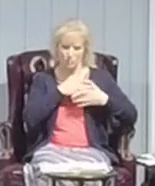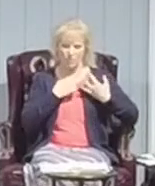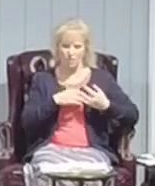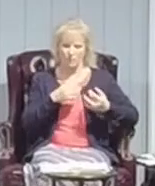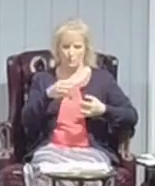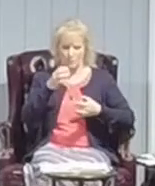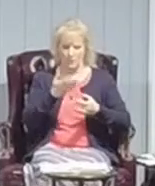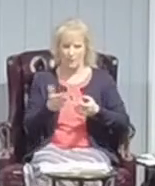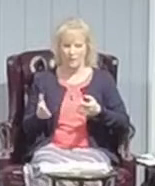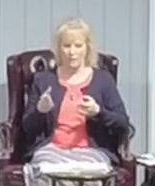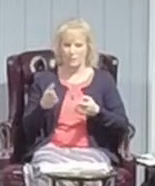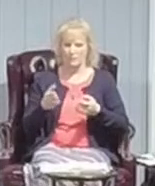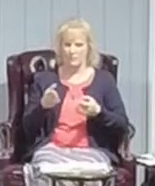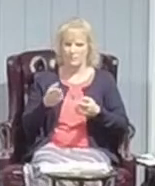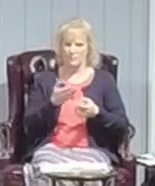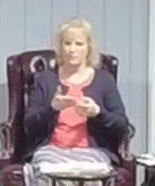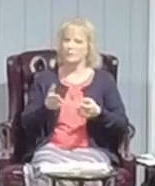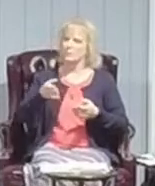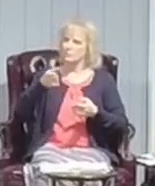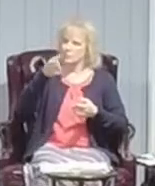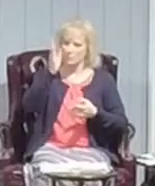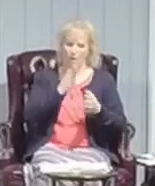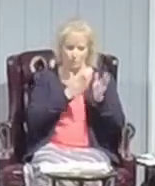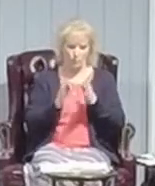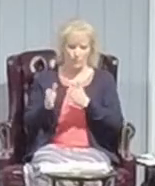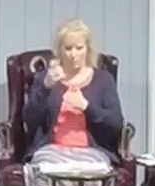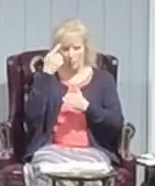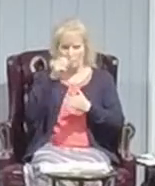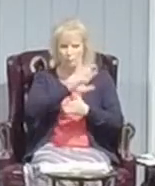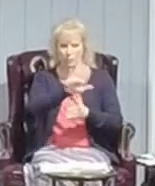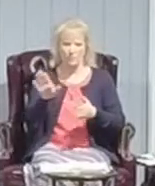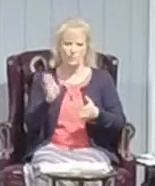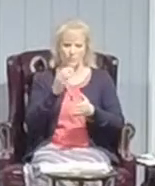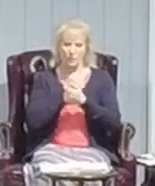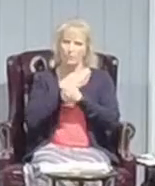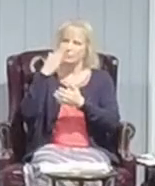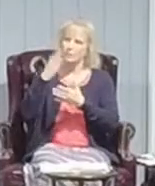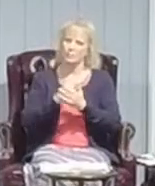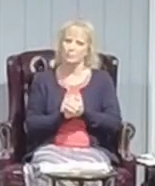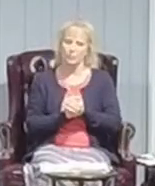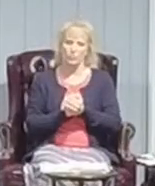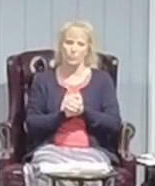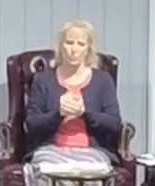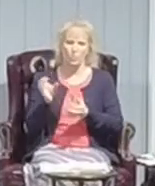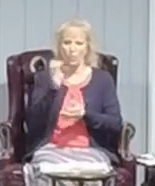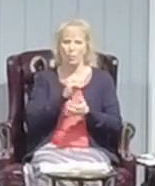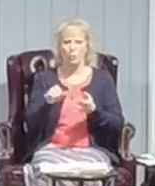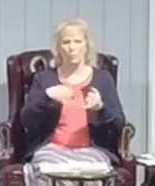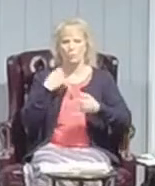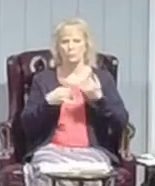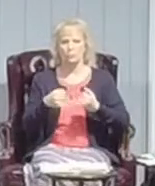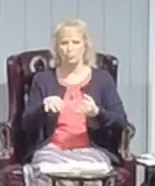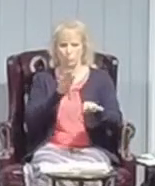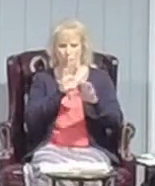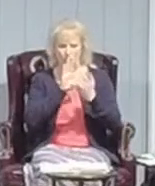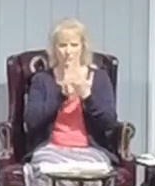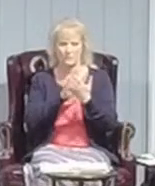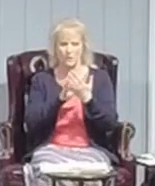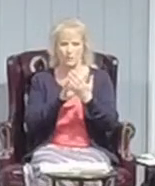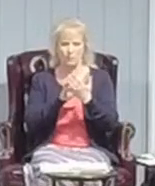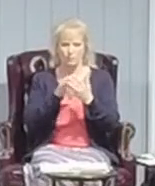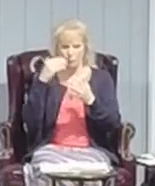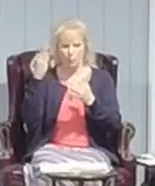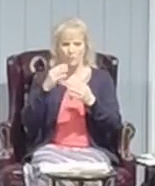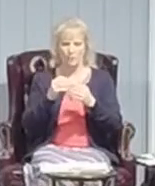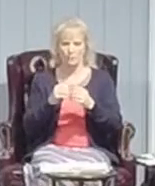hath prepared for them that love him. Oh, the joy that was set before him. It's an amazing thing. Just know that he endured